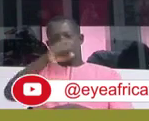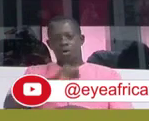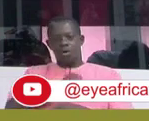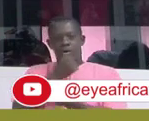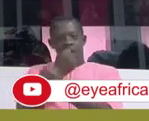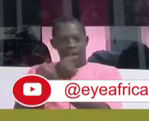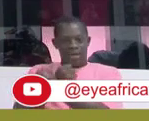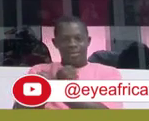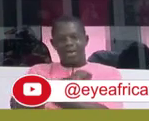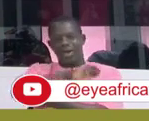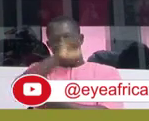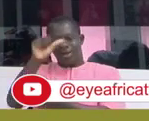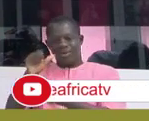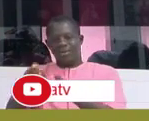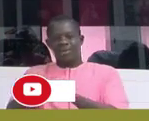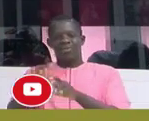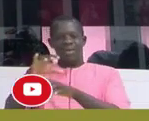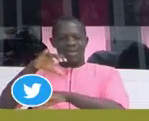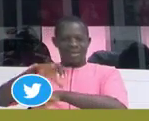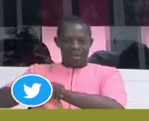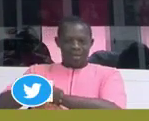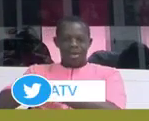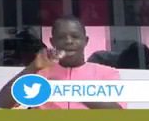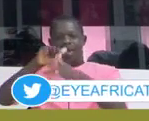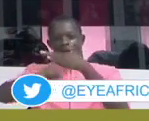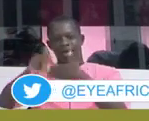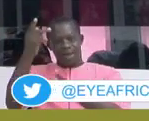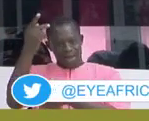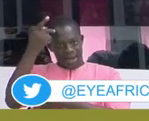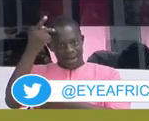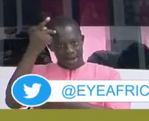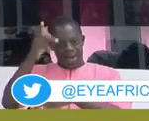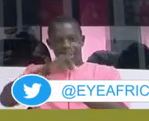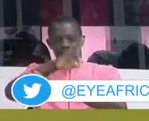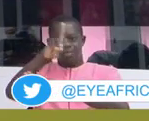for your arrest and detention in